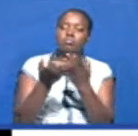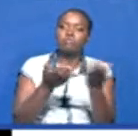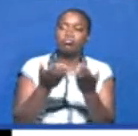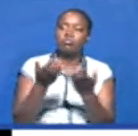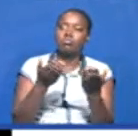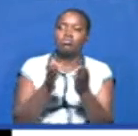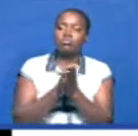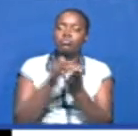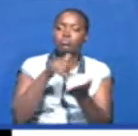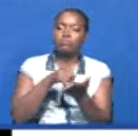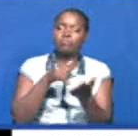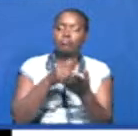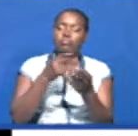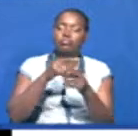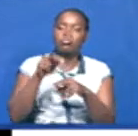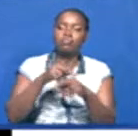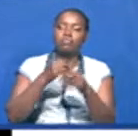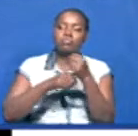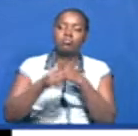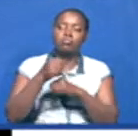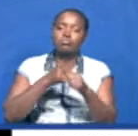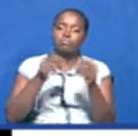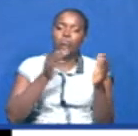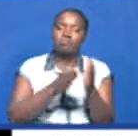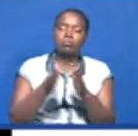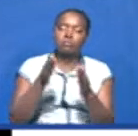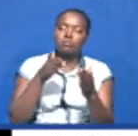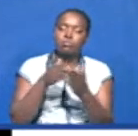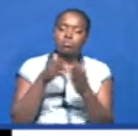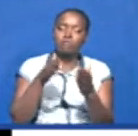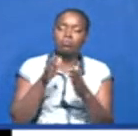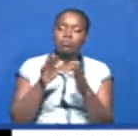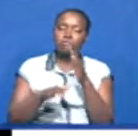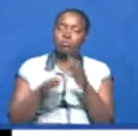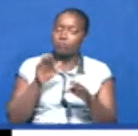national action plan against illicit trade.